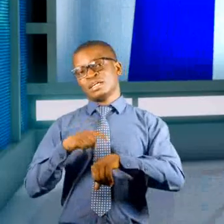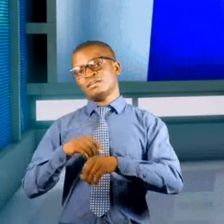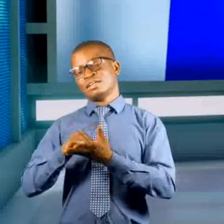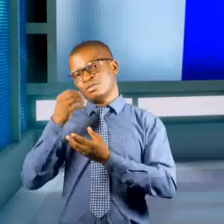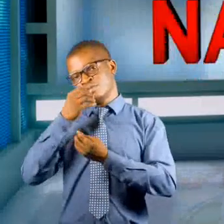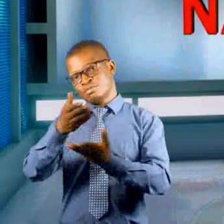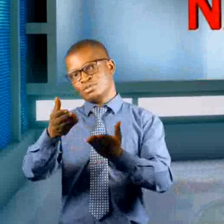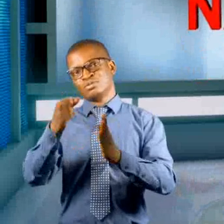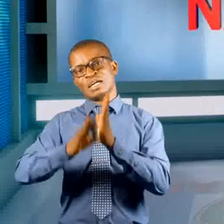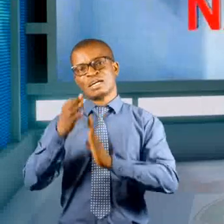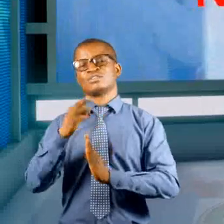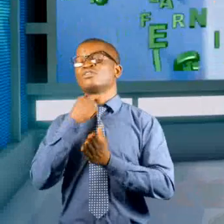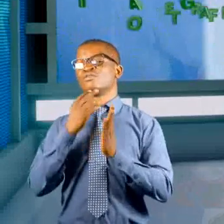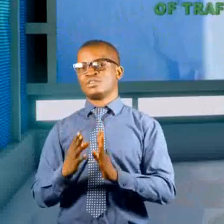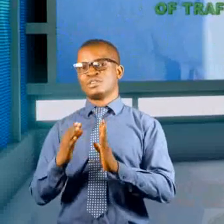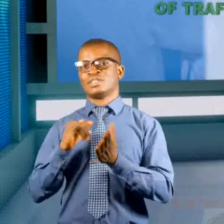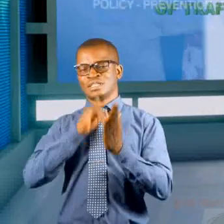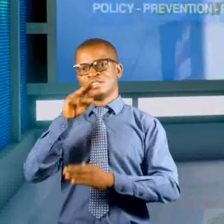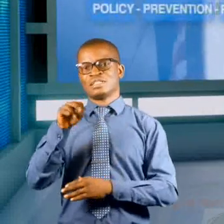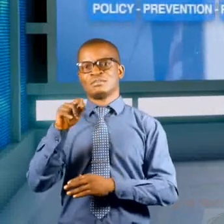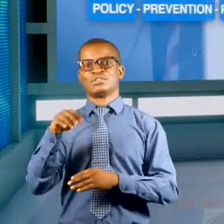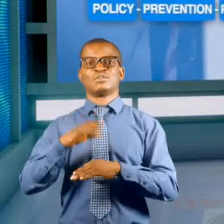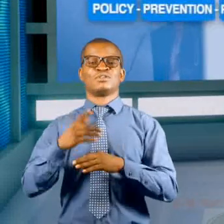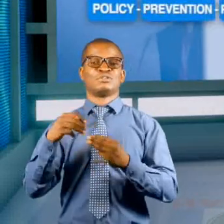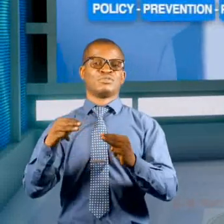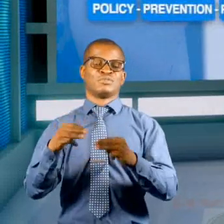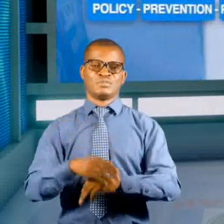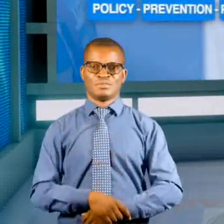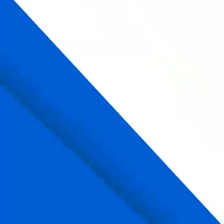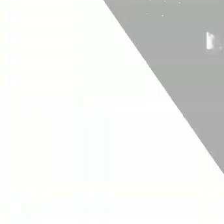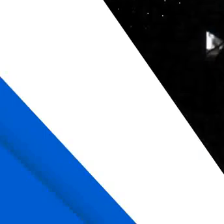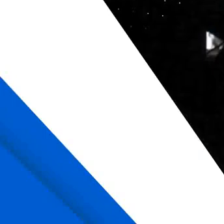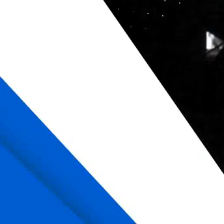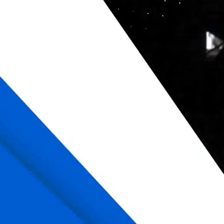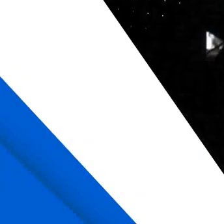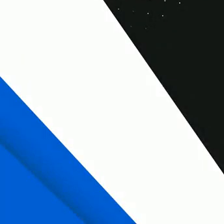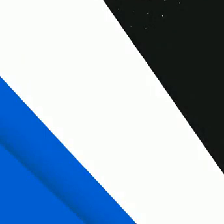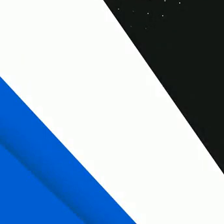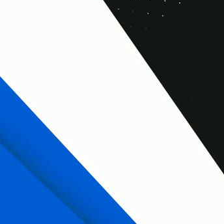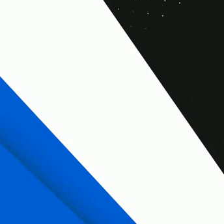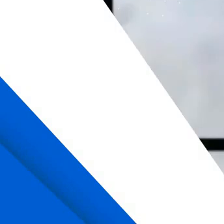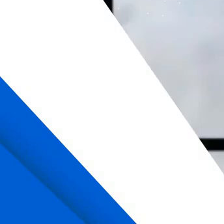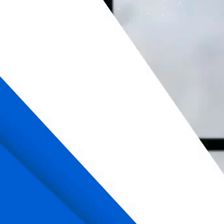It's that time when we bring you an account of a victim. It's NAPTIP on the Move.